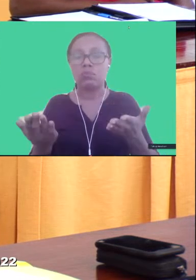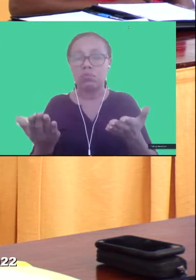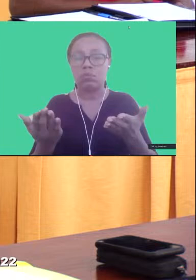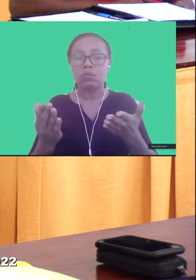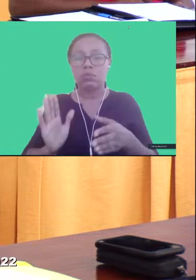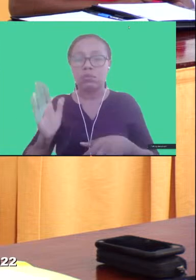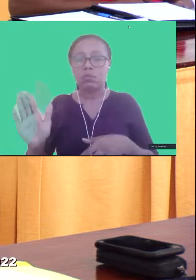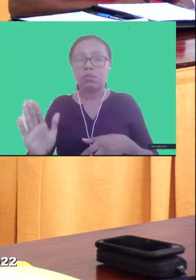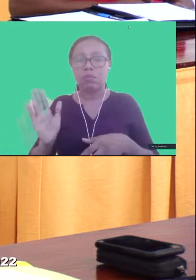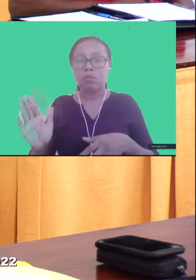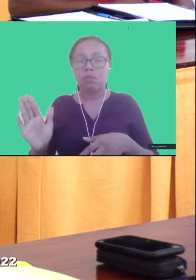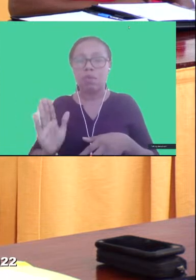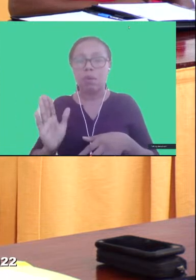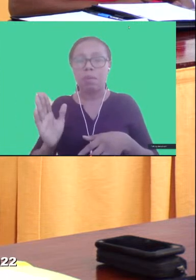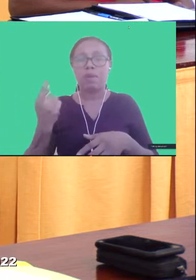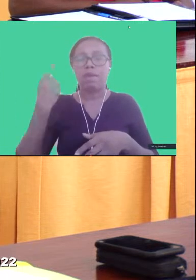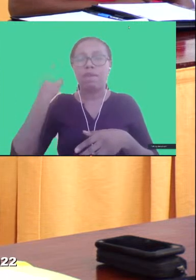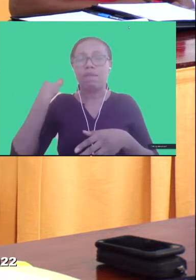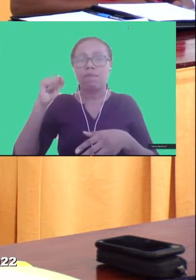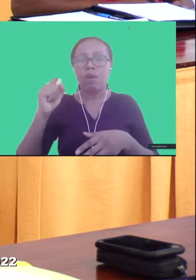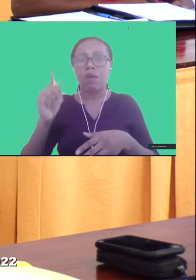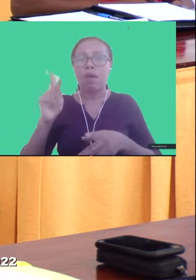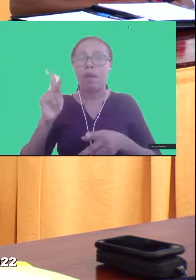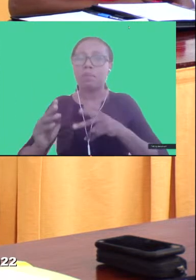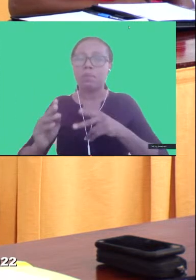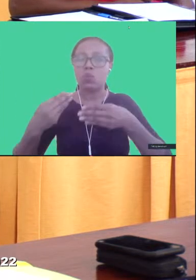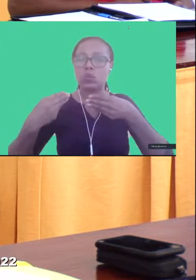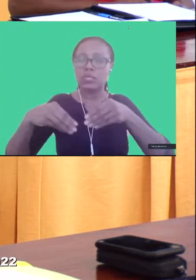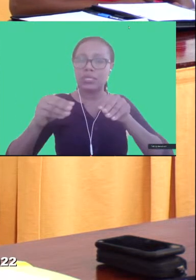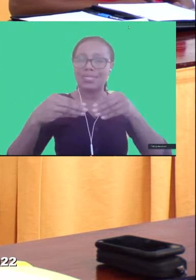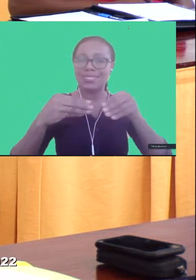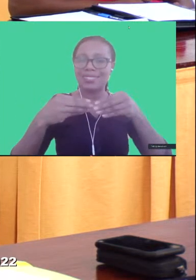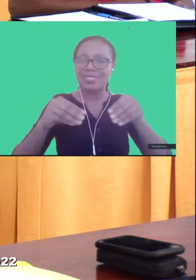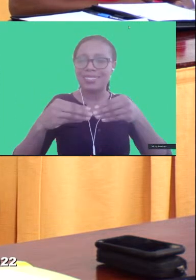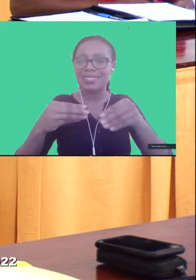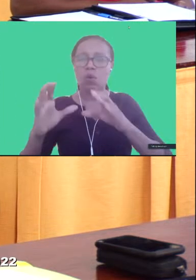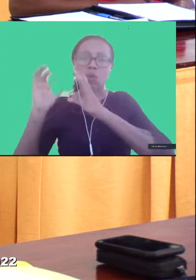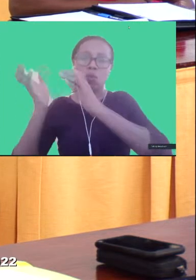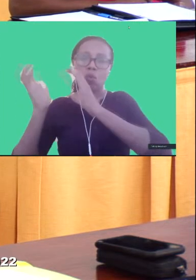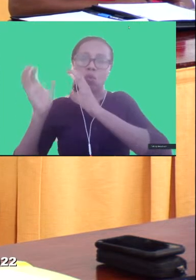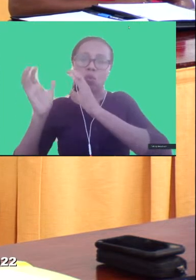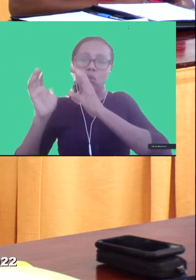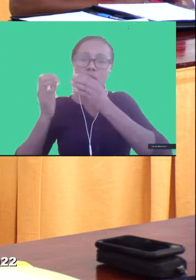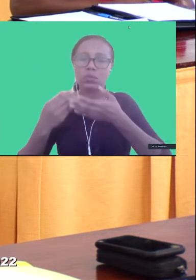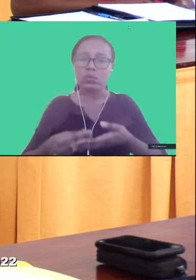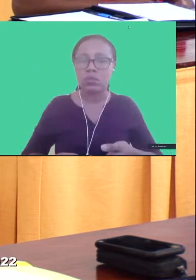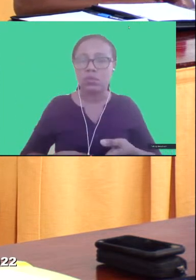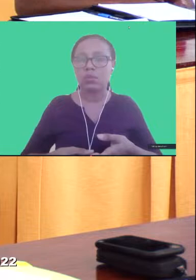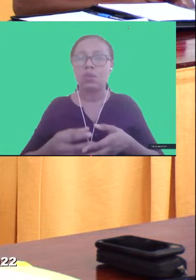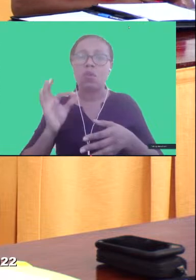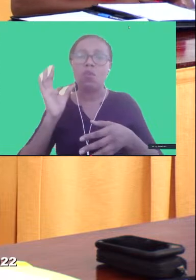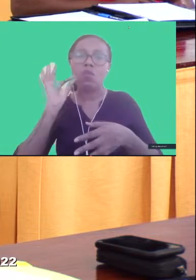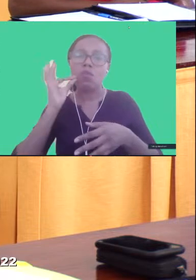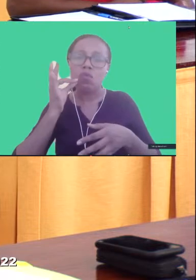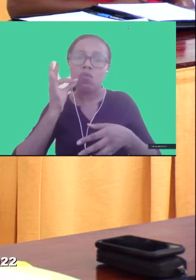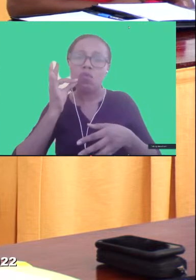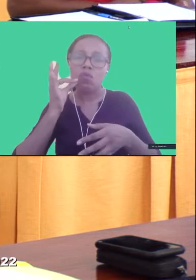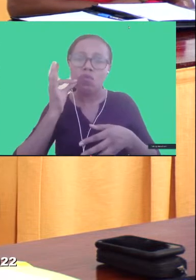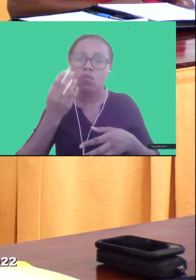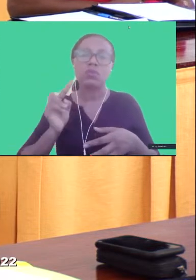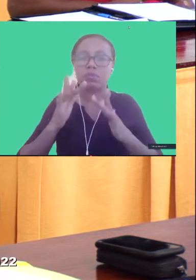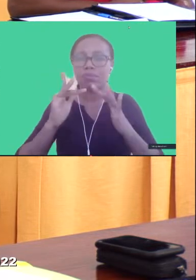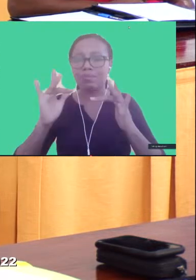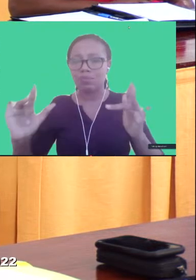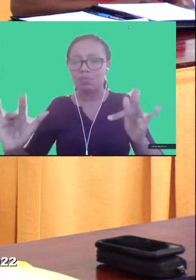operate. The fact of the matter is, let me just deal with it conceptually first. We have, it is